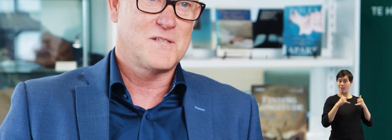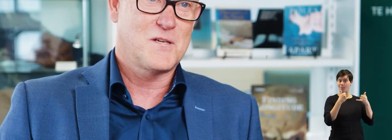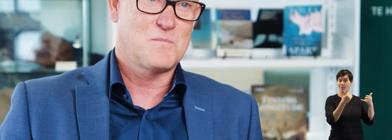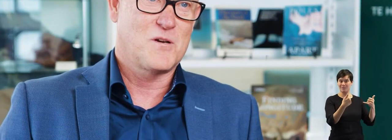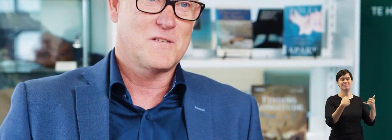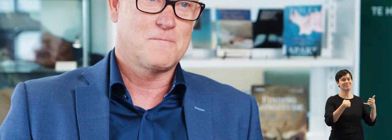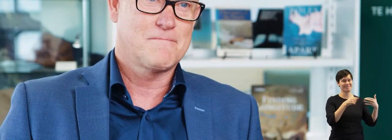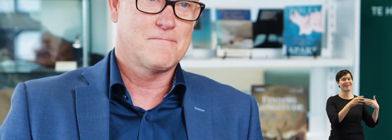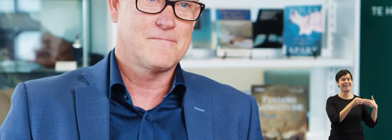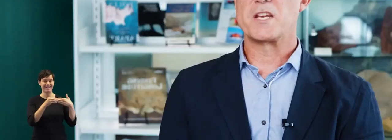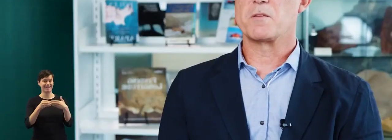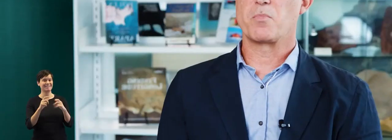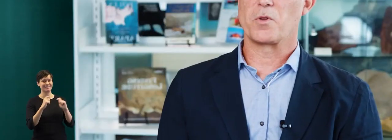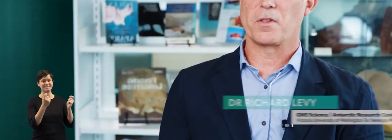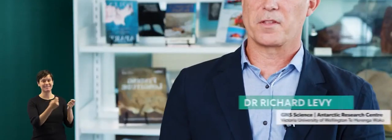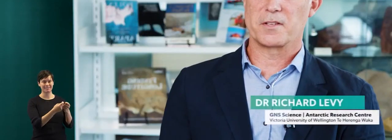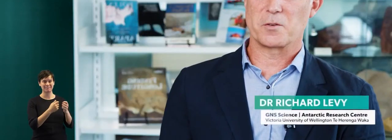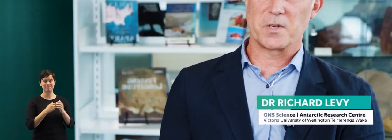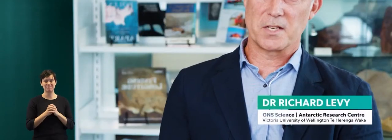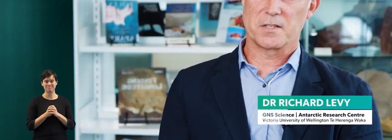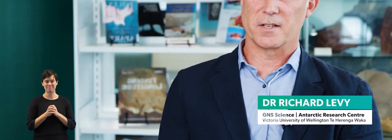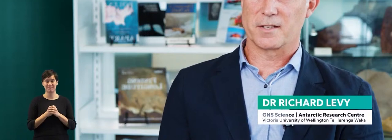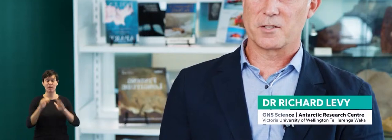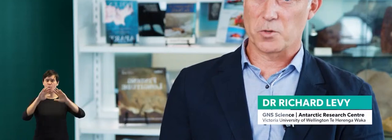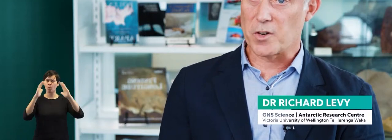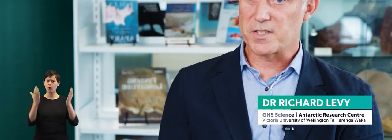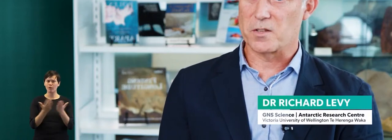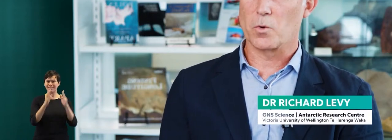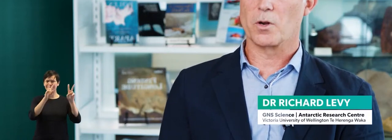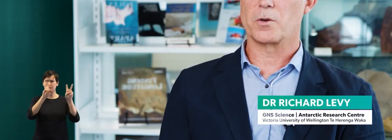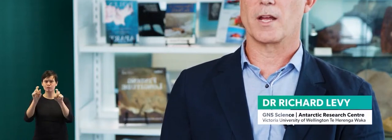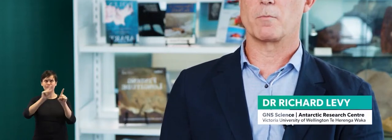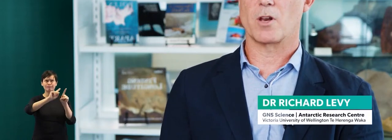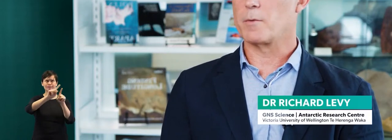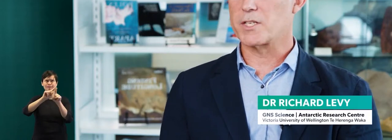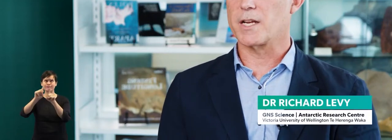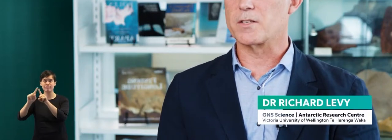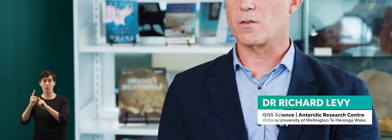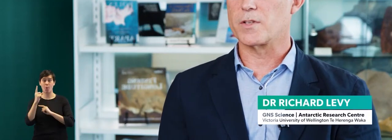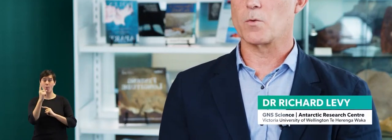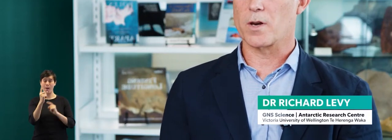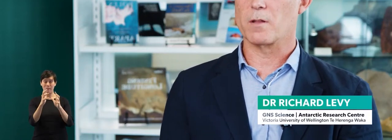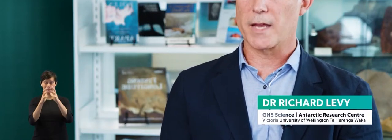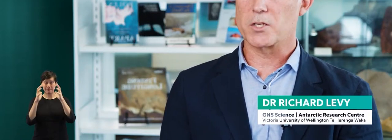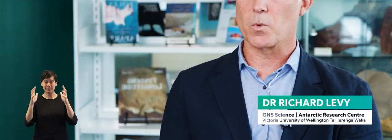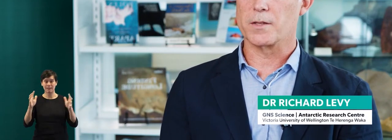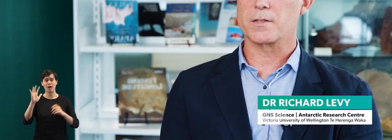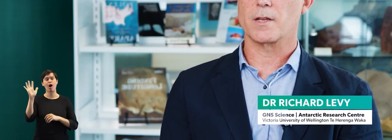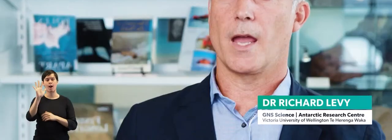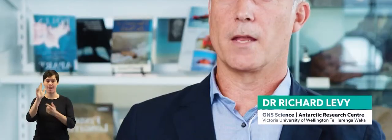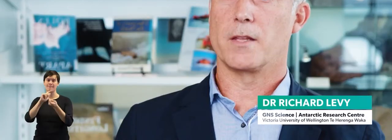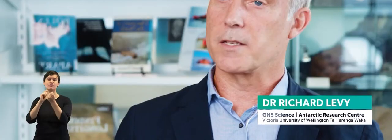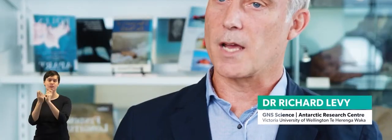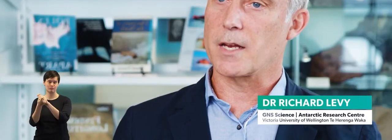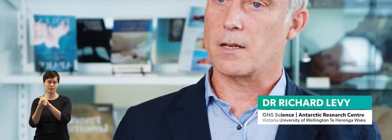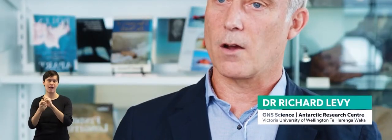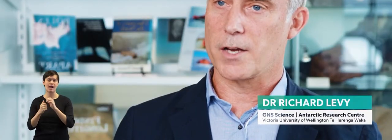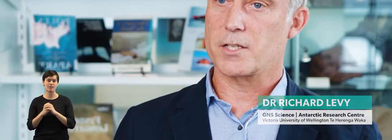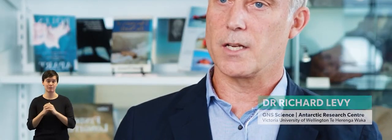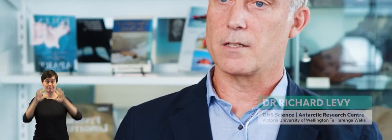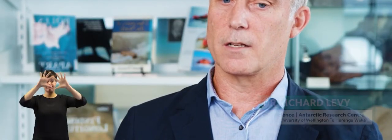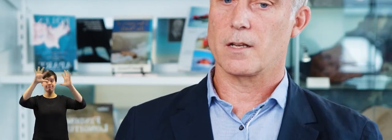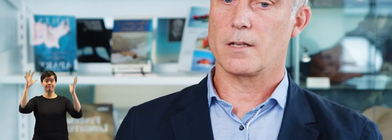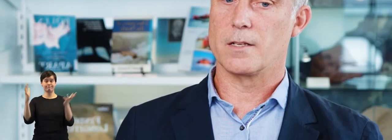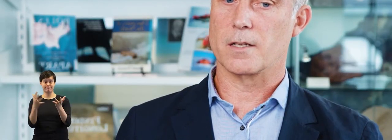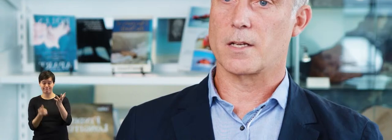Prime Minister's Science Prize. There are many important things that we need to address in the world. Climate change is obviously one of the major ones, and the Antarctic